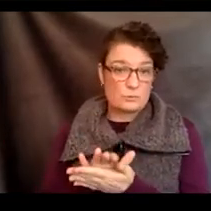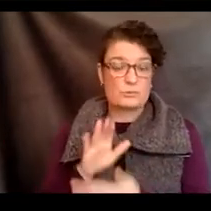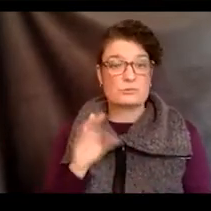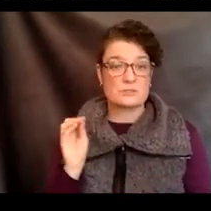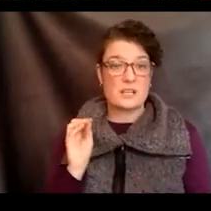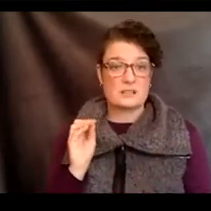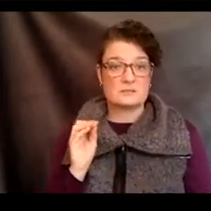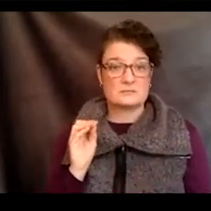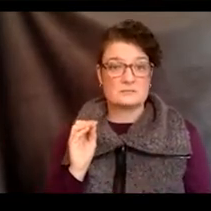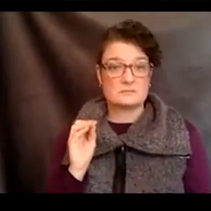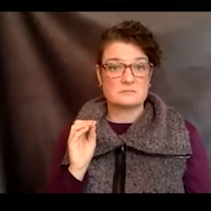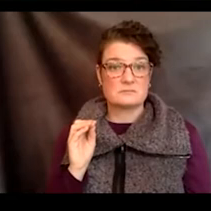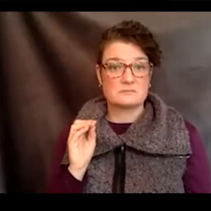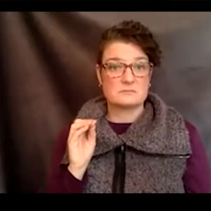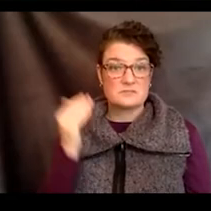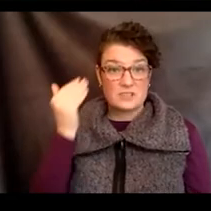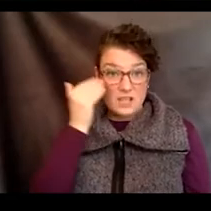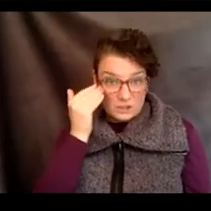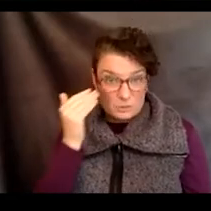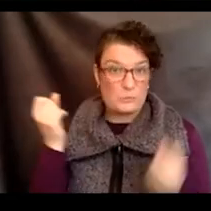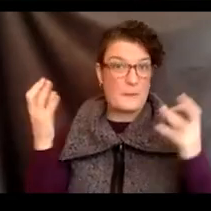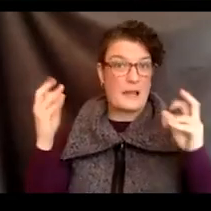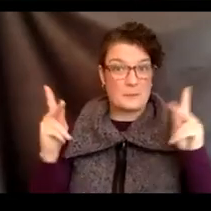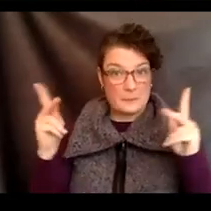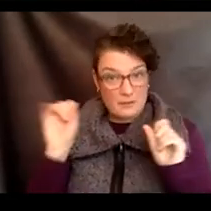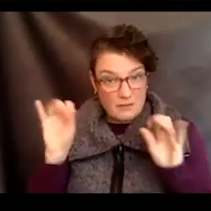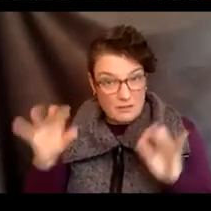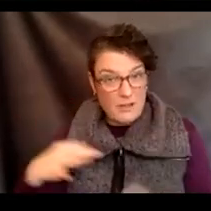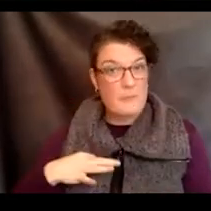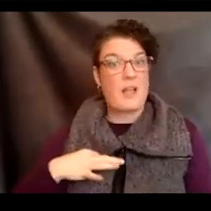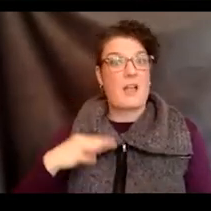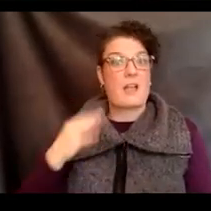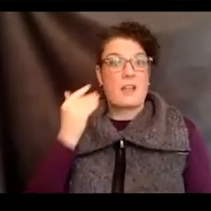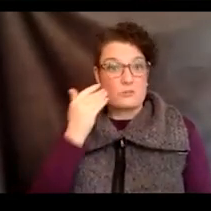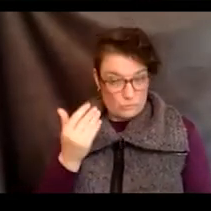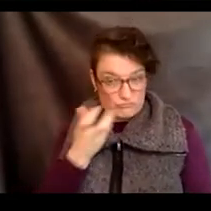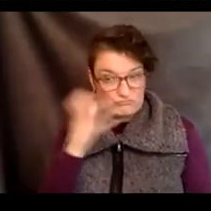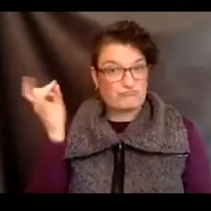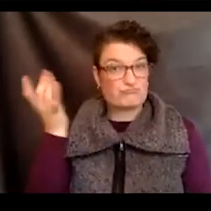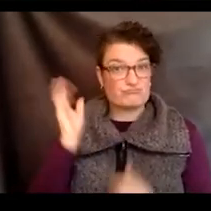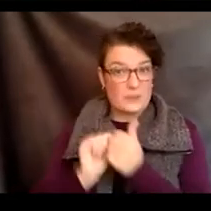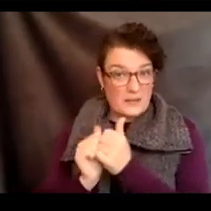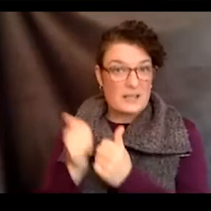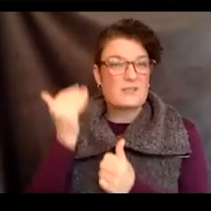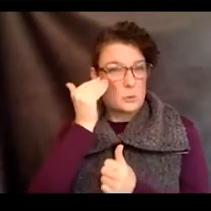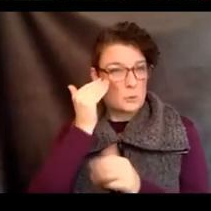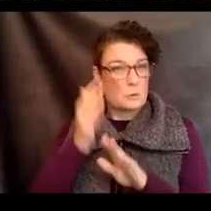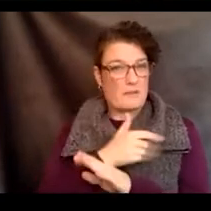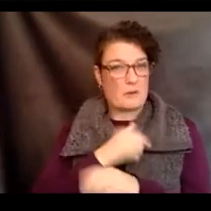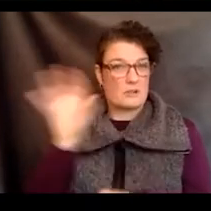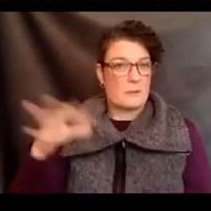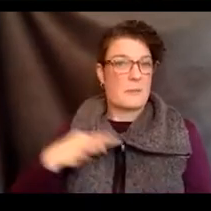And I knew going in how difficult it was going to be and how many people are applying and the competitiveness of the schools. So I think